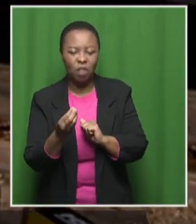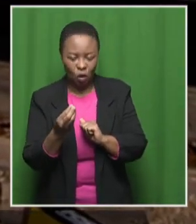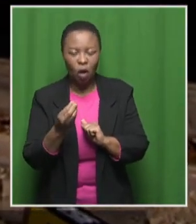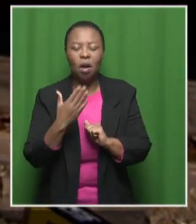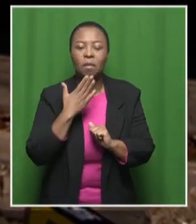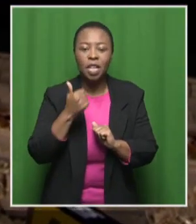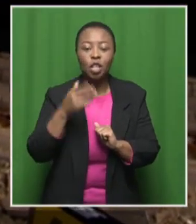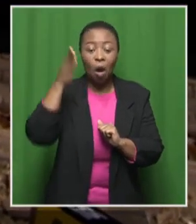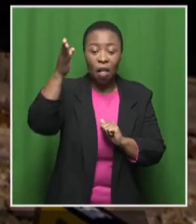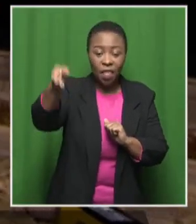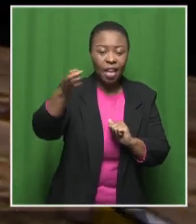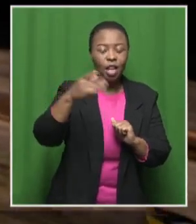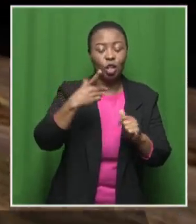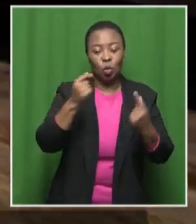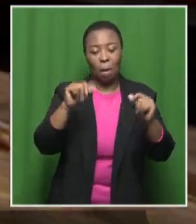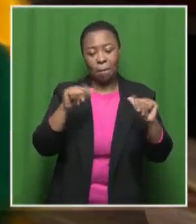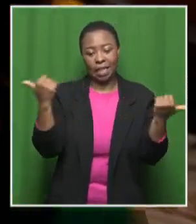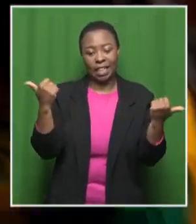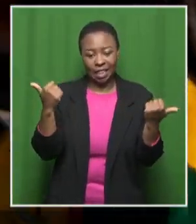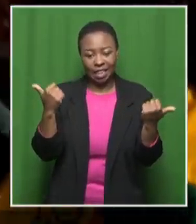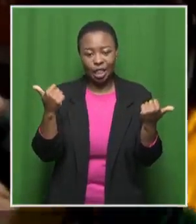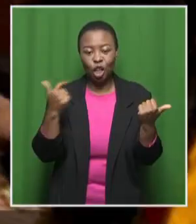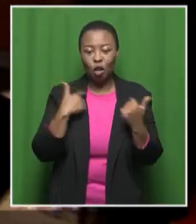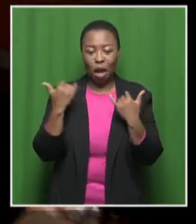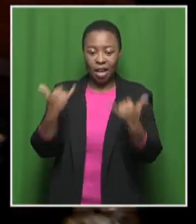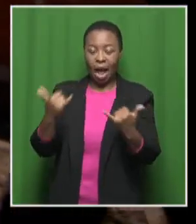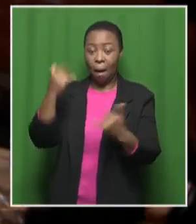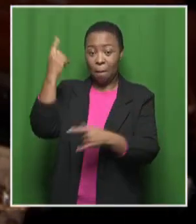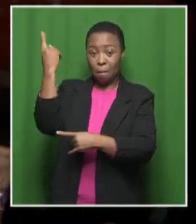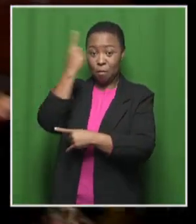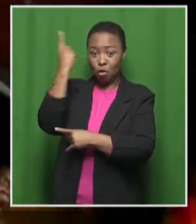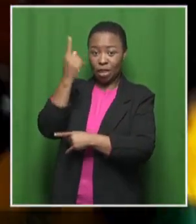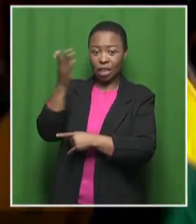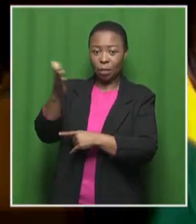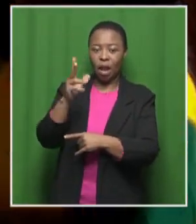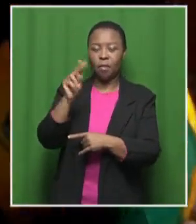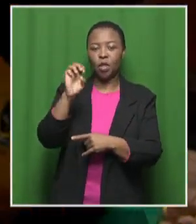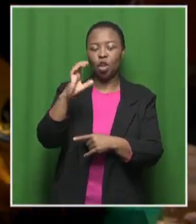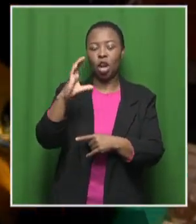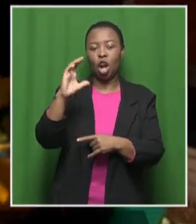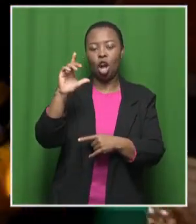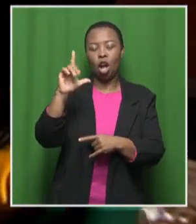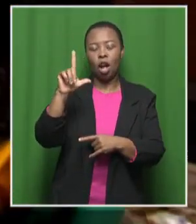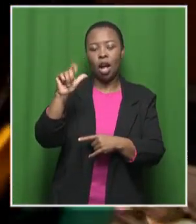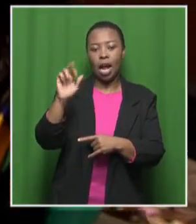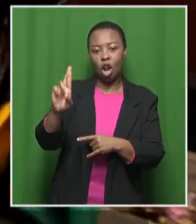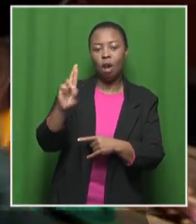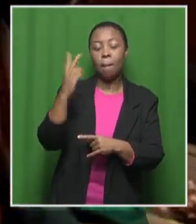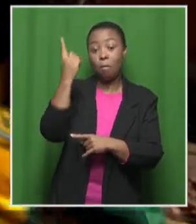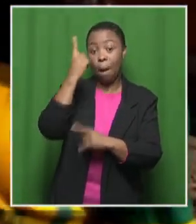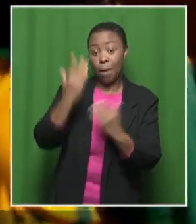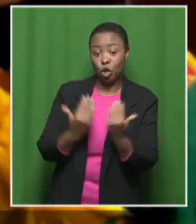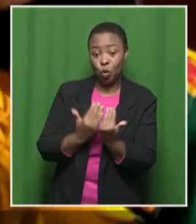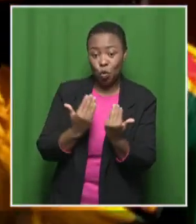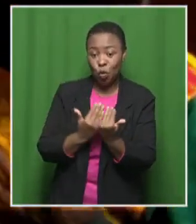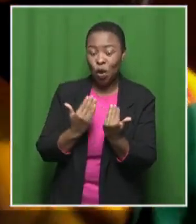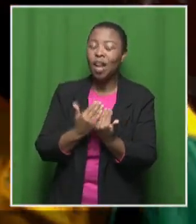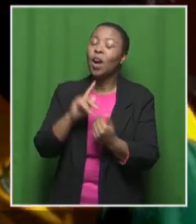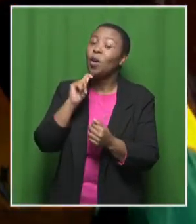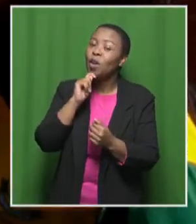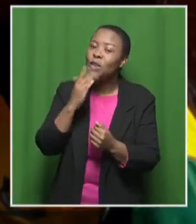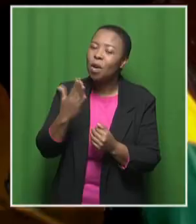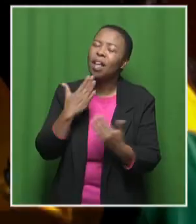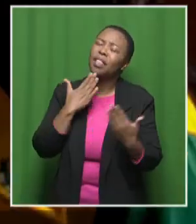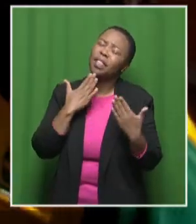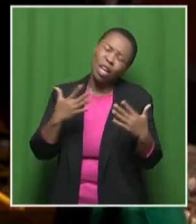and do the best that they can. And at this moment, I'm going to bring in the principal of Newclare Primary School, Mr. Eastwood. Firstly, a good morning to you.